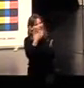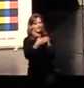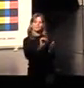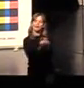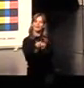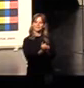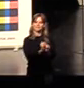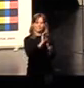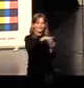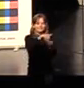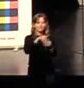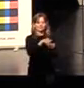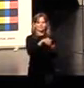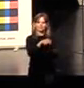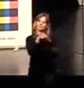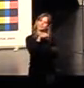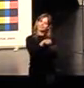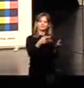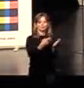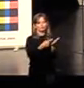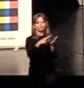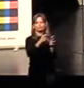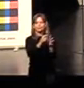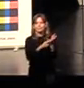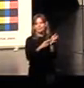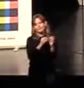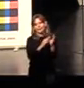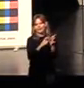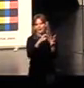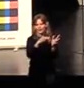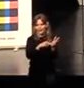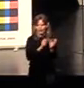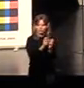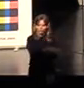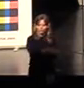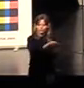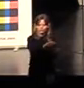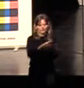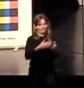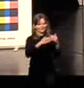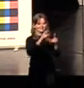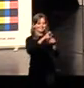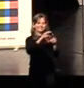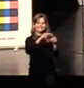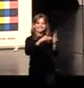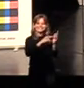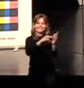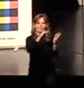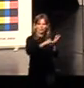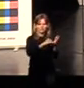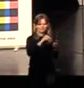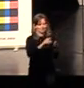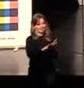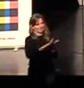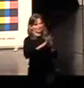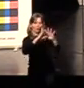dat is de liep publieke approach building the most holding en redder universalistische proots toe wat is